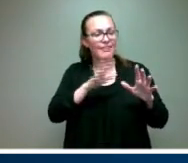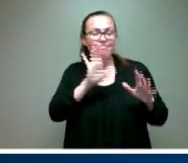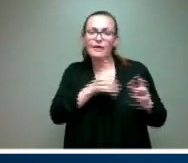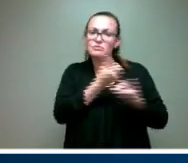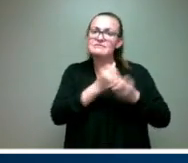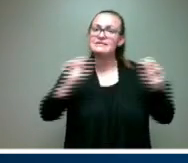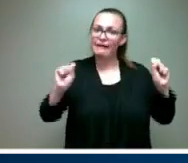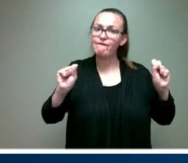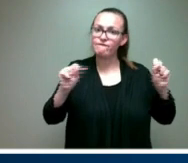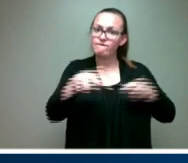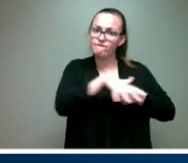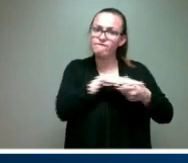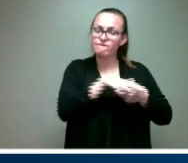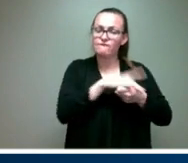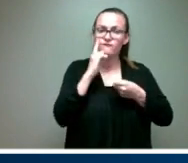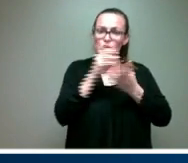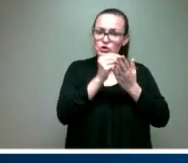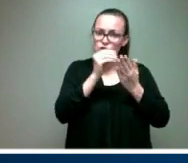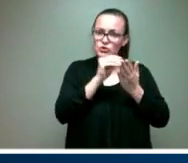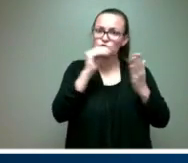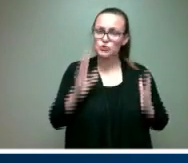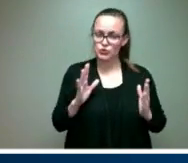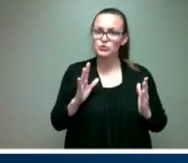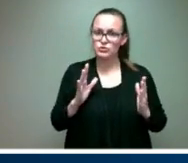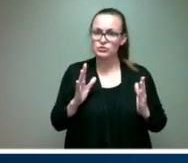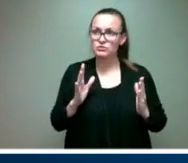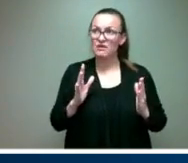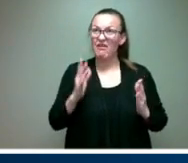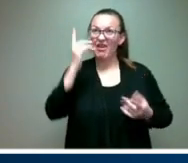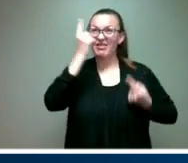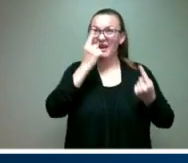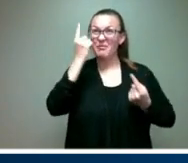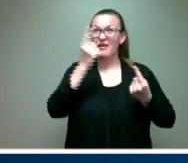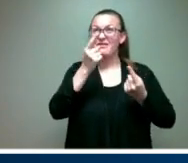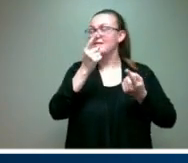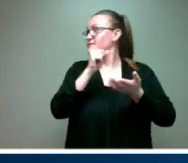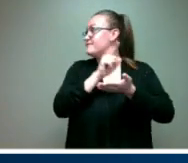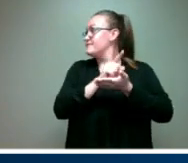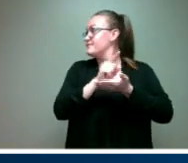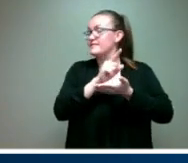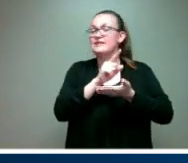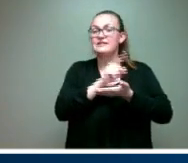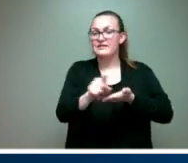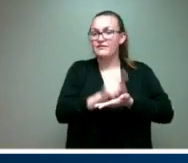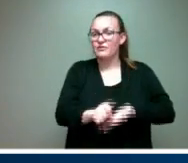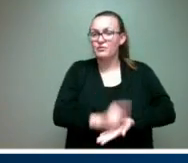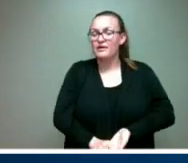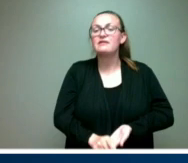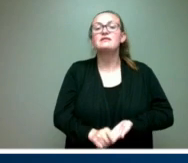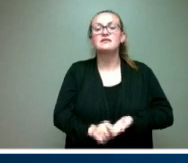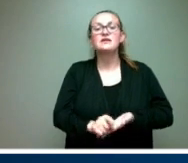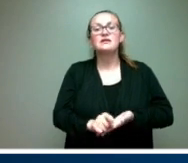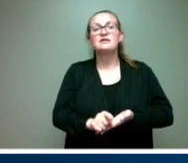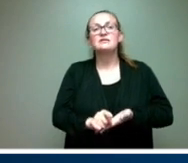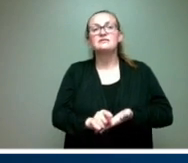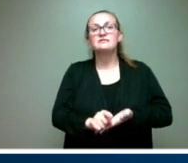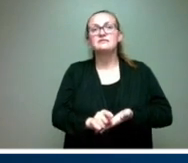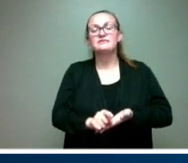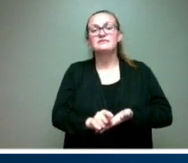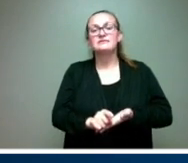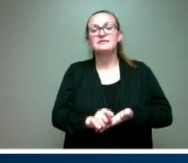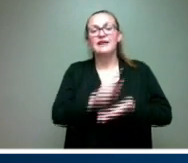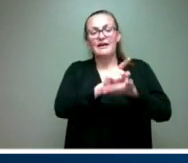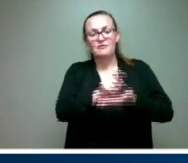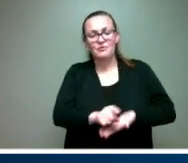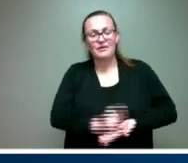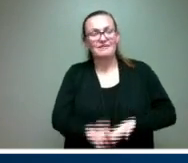sometimes at home when you think about the number of hours during the week that they spend with us. And we wanted to, you know, we had to remind